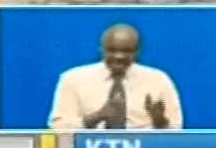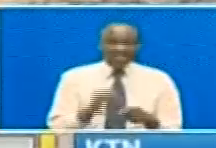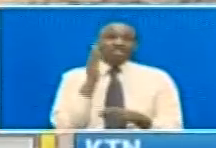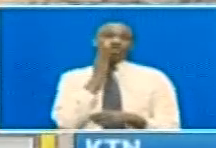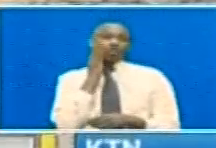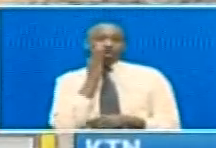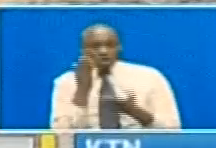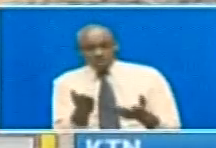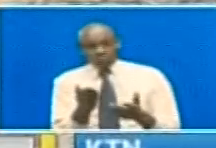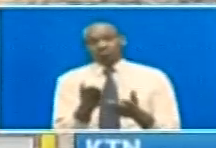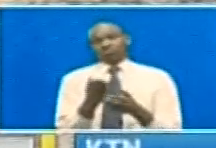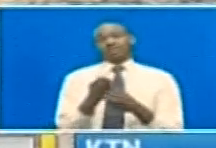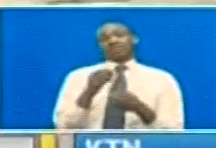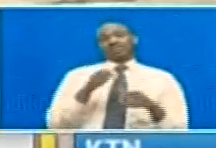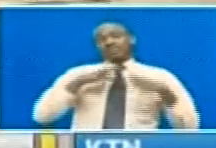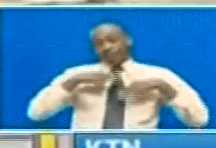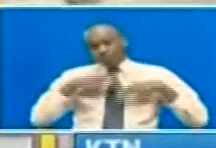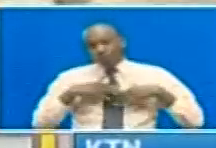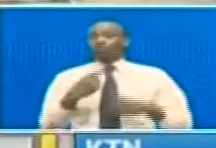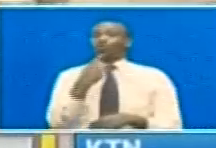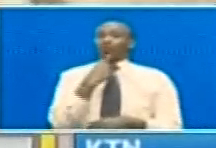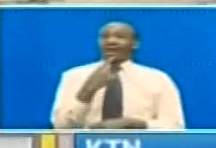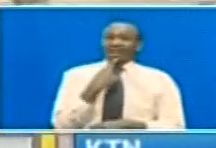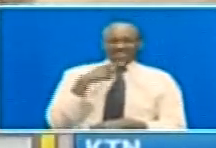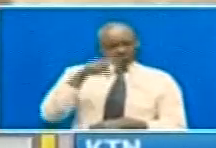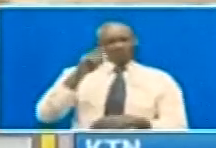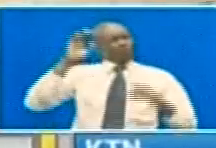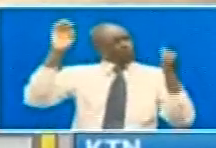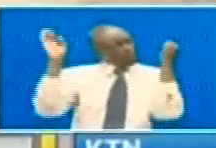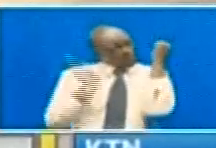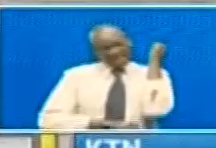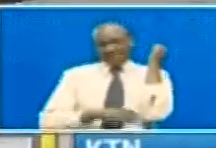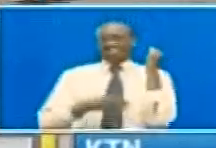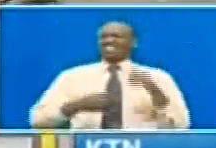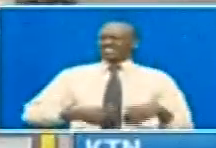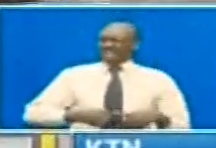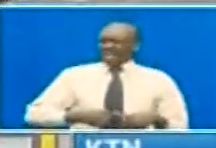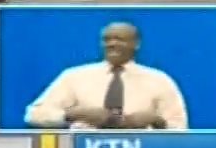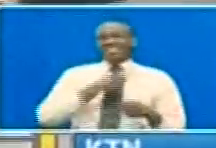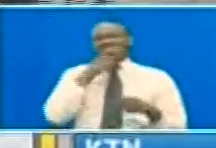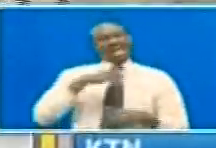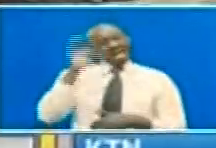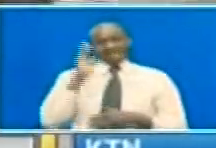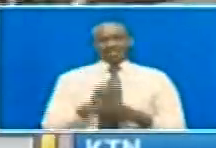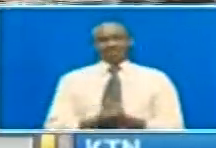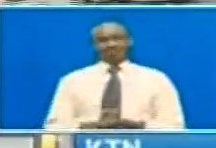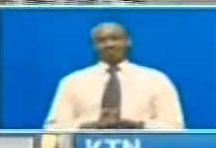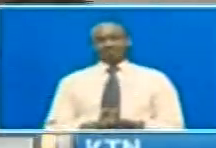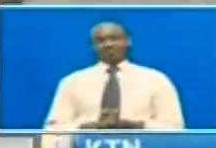Wajir, Marsabit, Samburu, Baringo and Turkana are worst hit with the famine. Betty Kyalo, KTN.